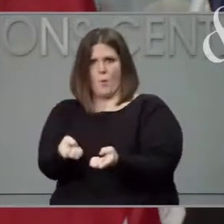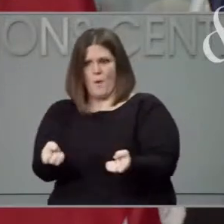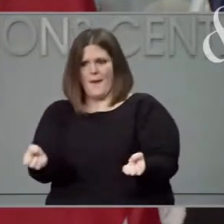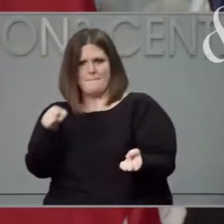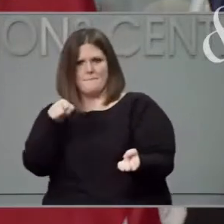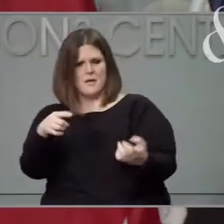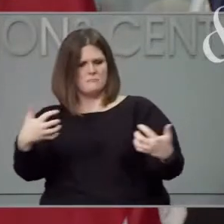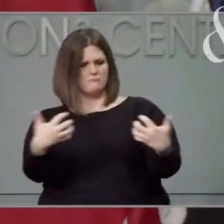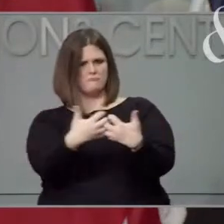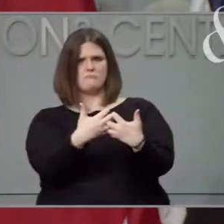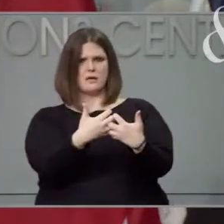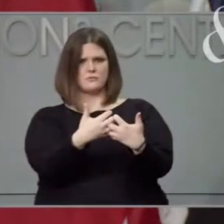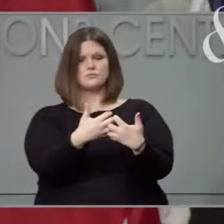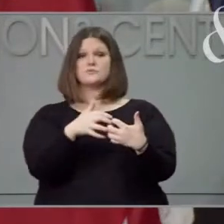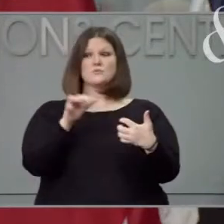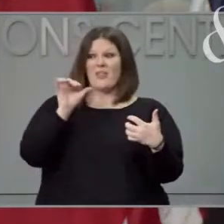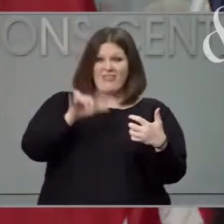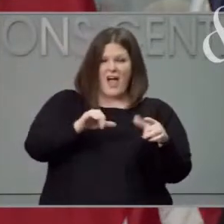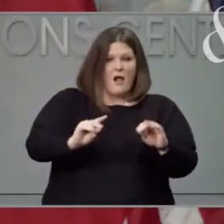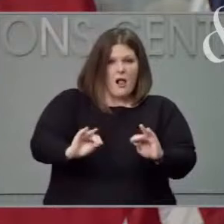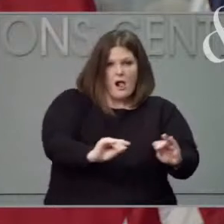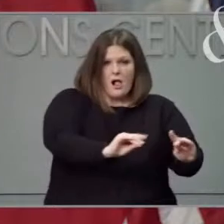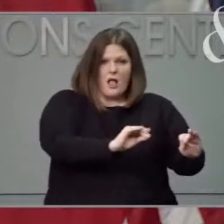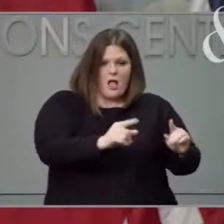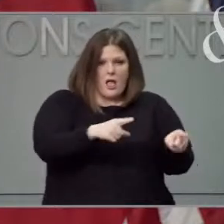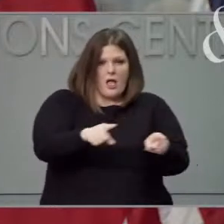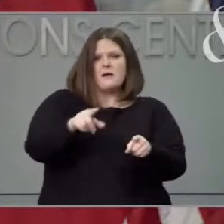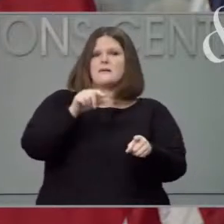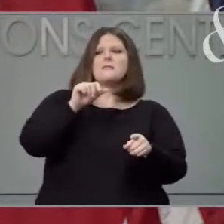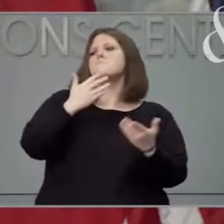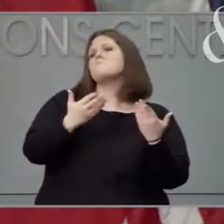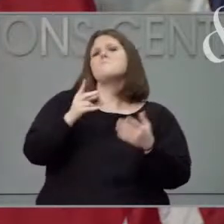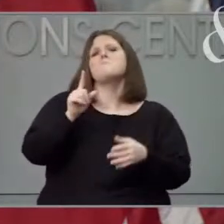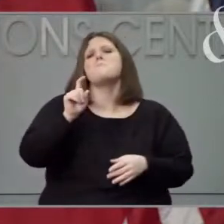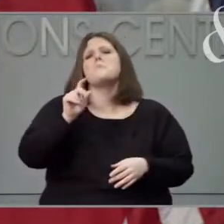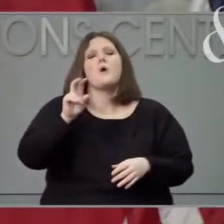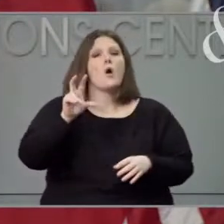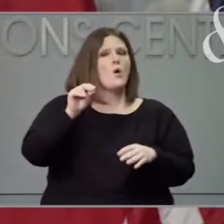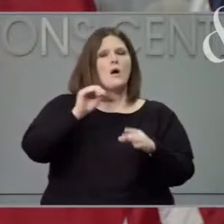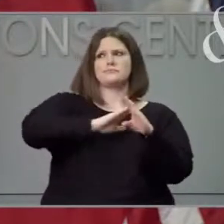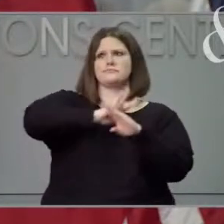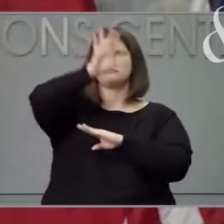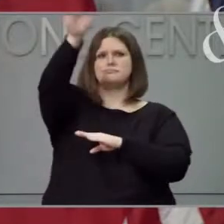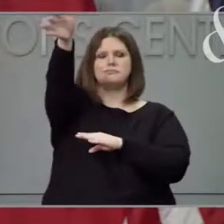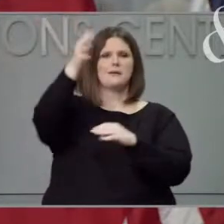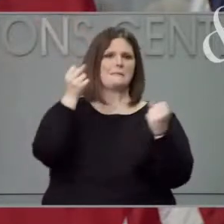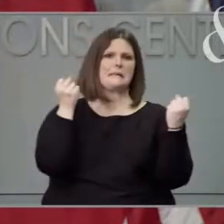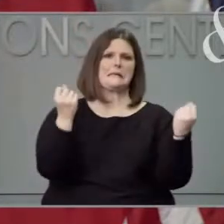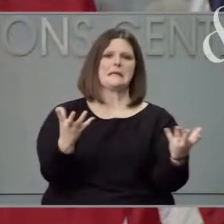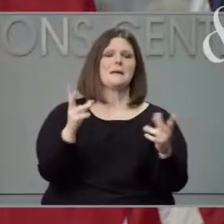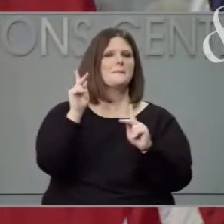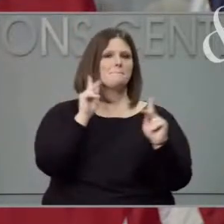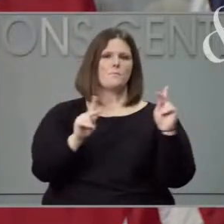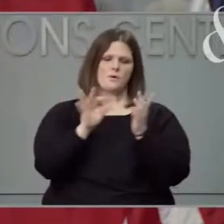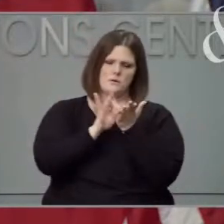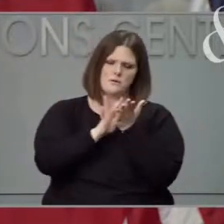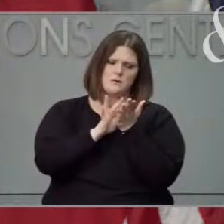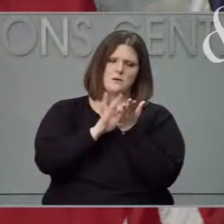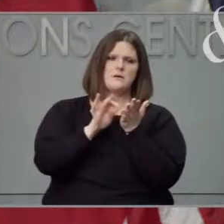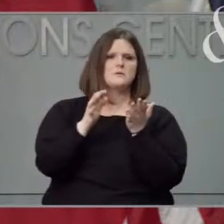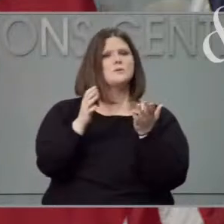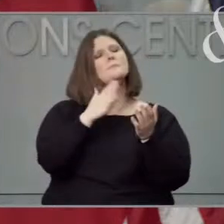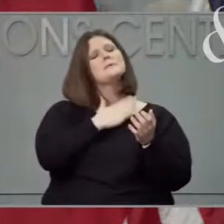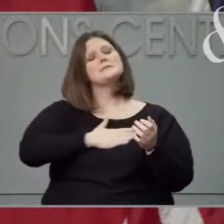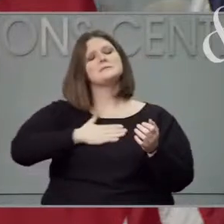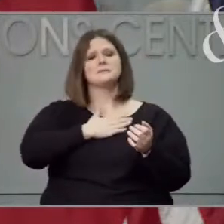the processes that are going on, and these are not hundreds of staff members. So please have patience with them, and we will get you